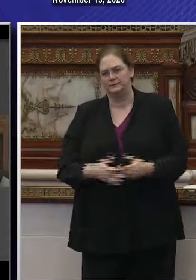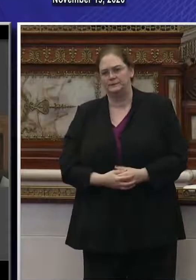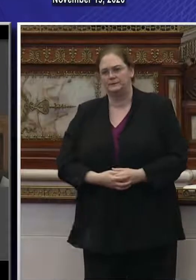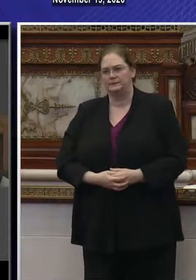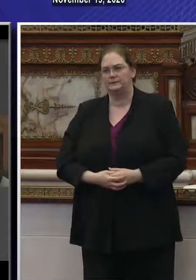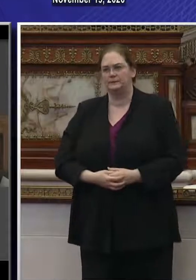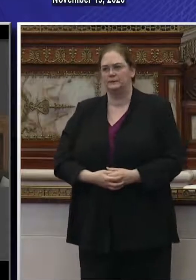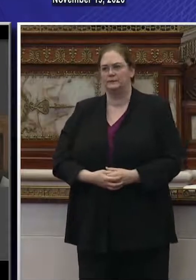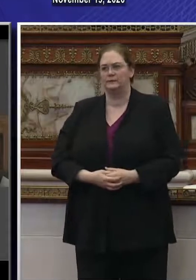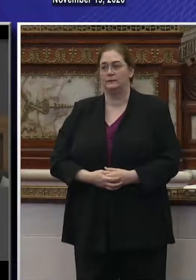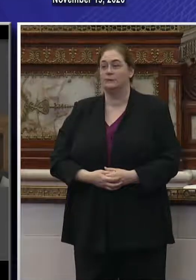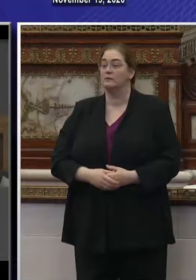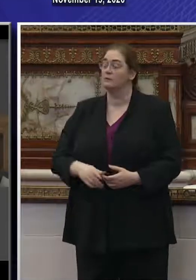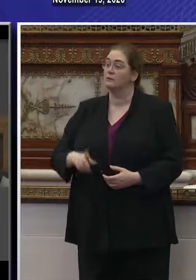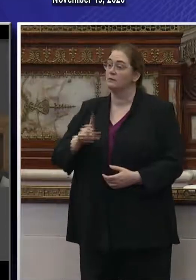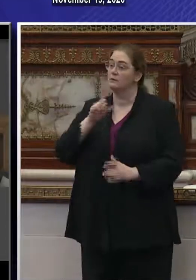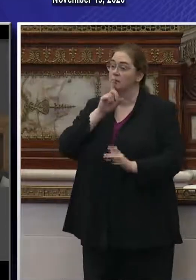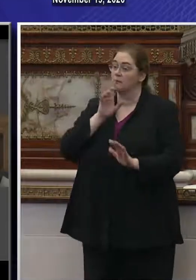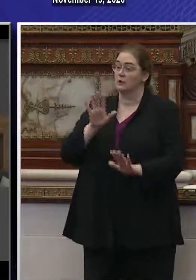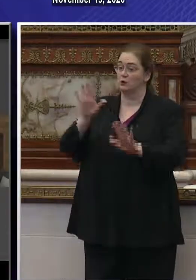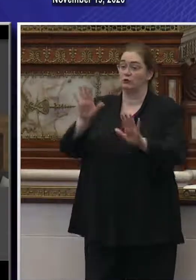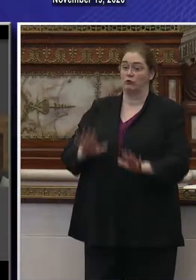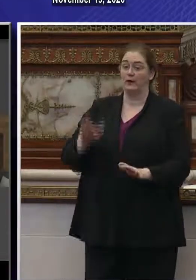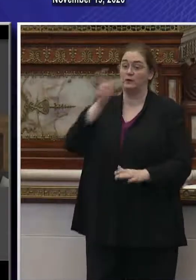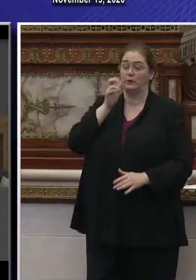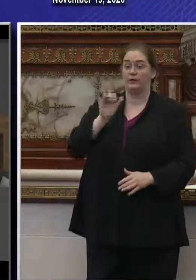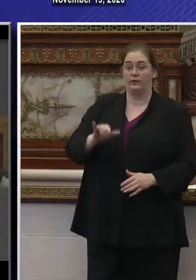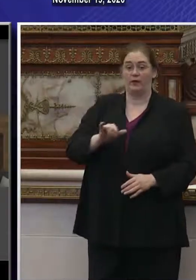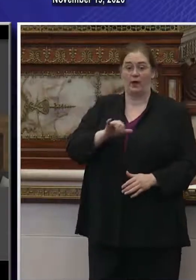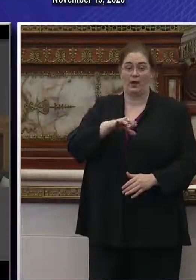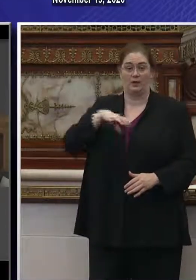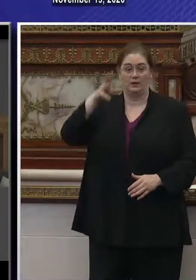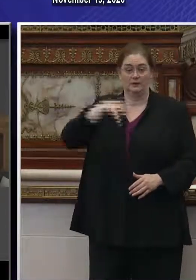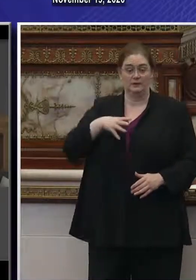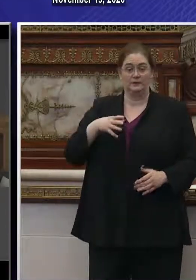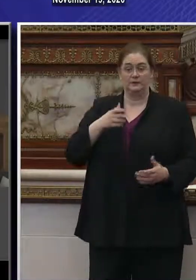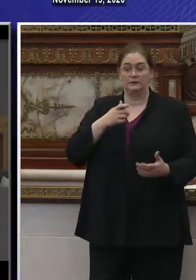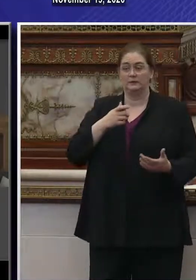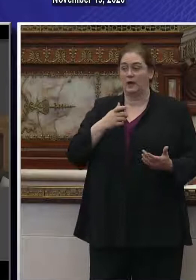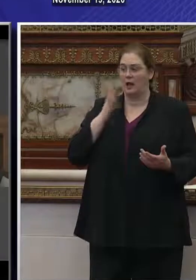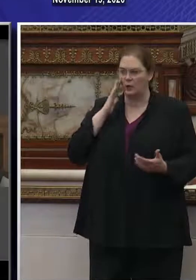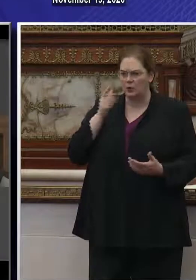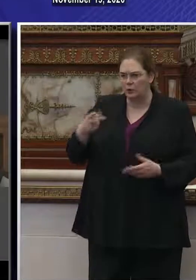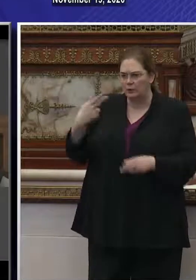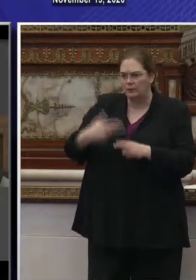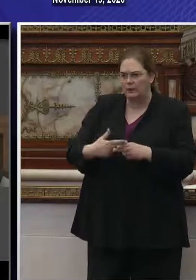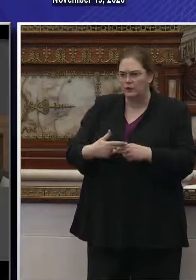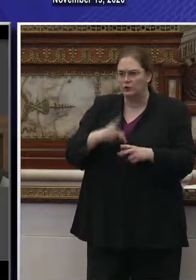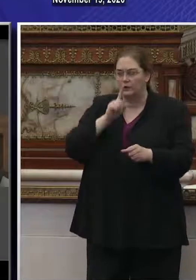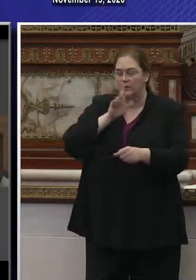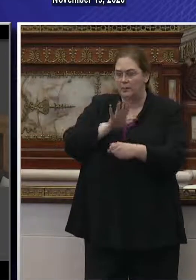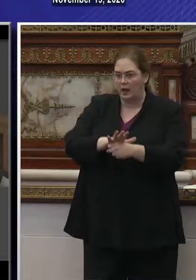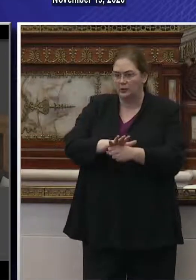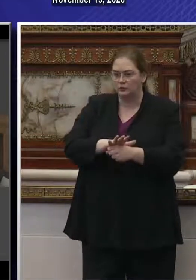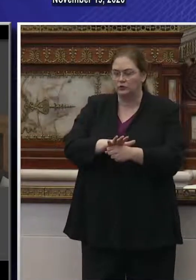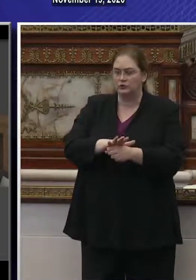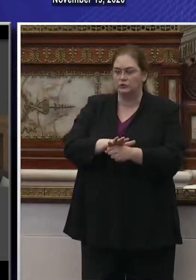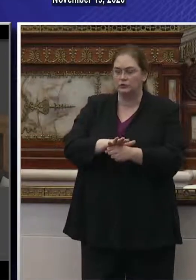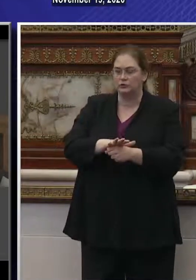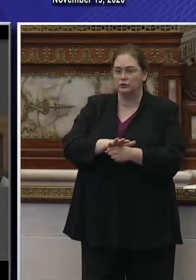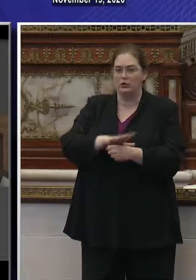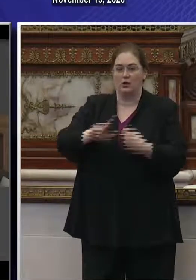And that's great to hear. And I know that you had mentioned a pledge